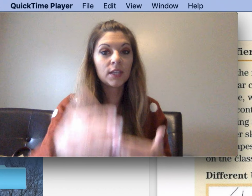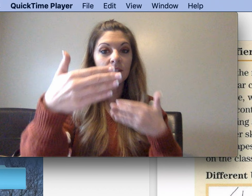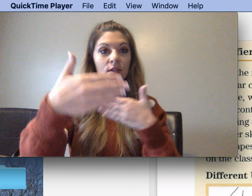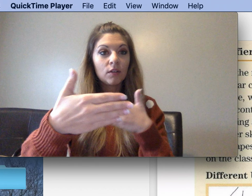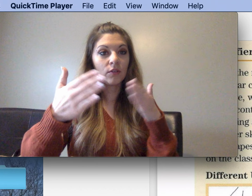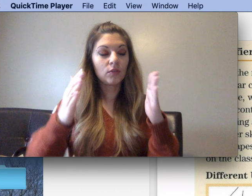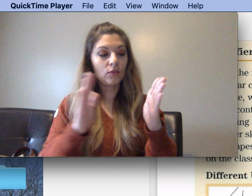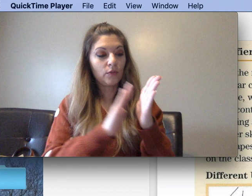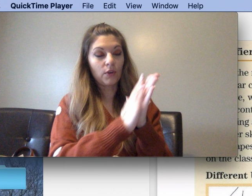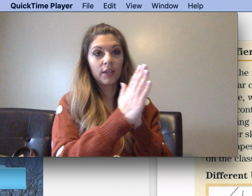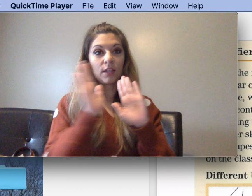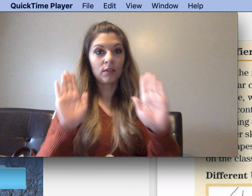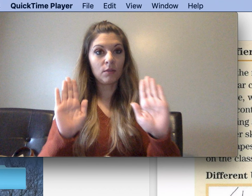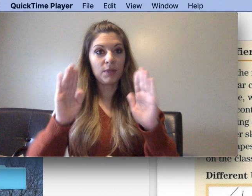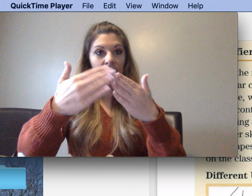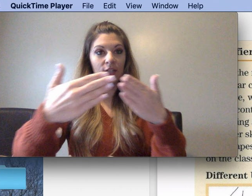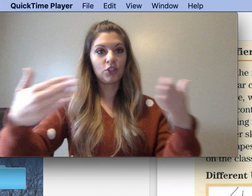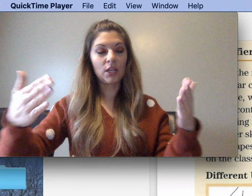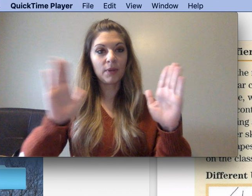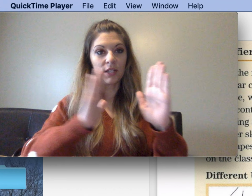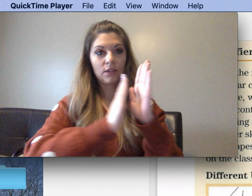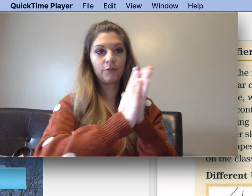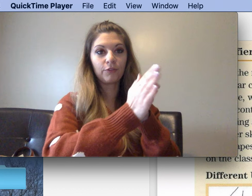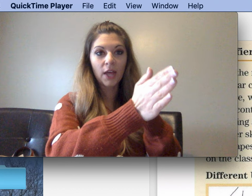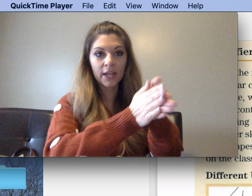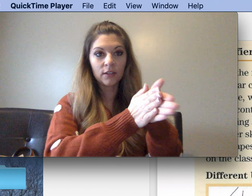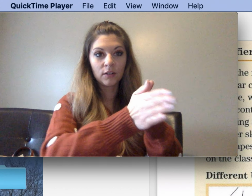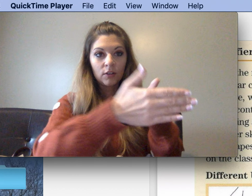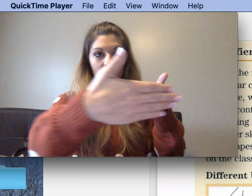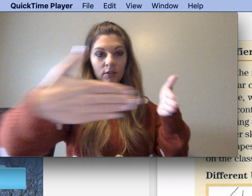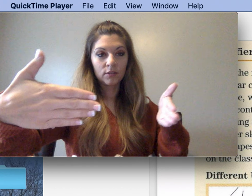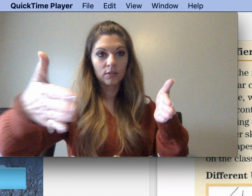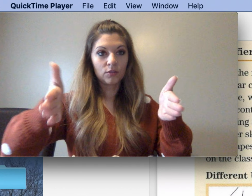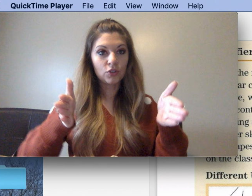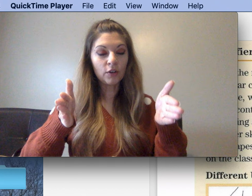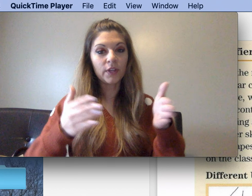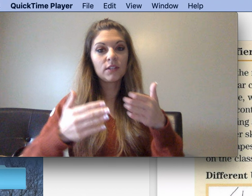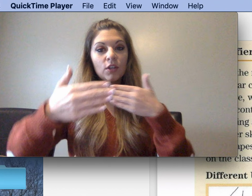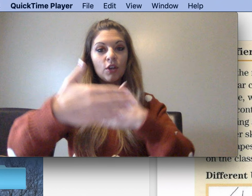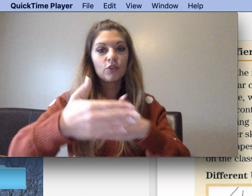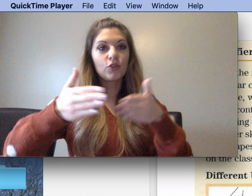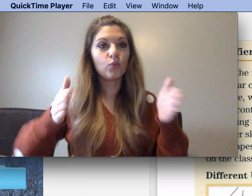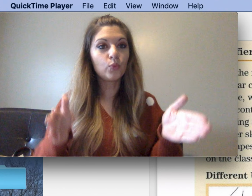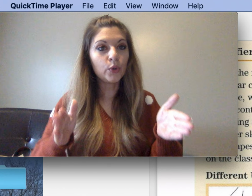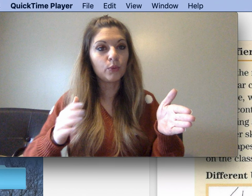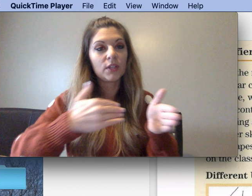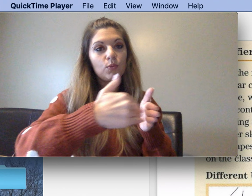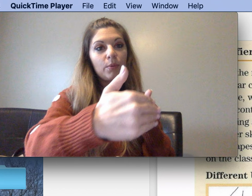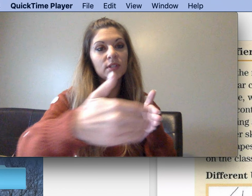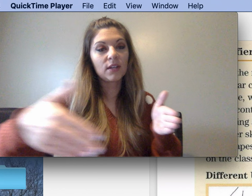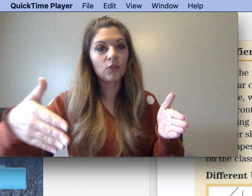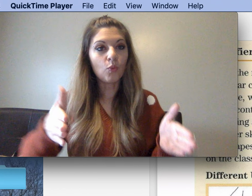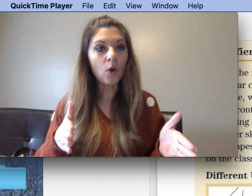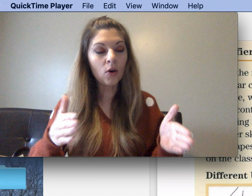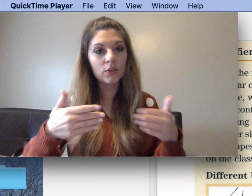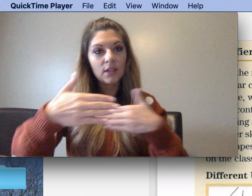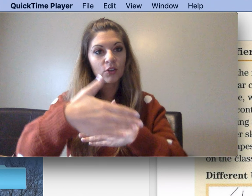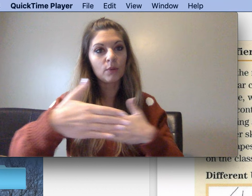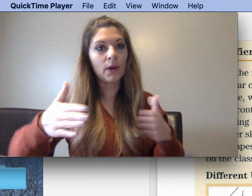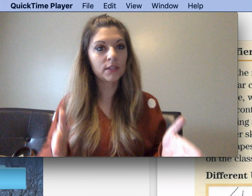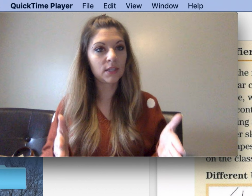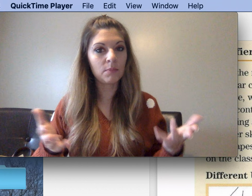one is, again, the B hand shape, and it's a flat surface, so room. It's representing the